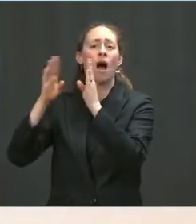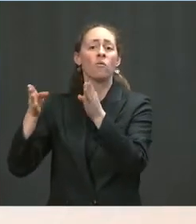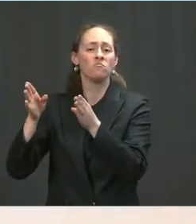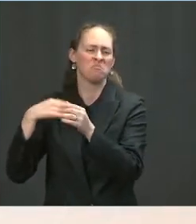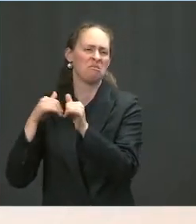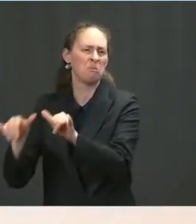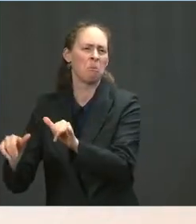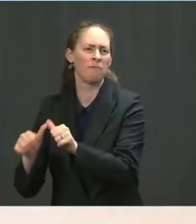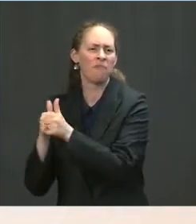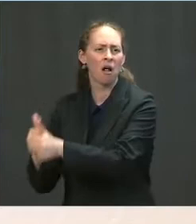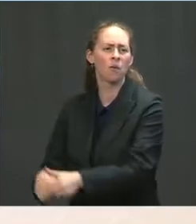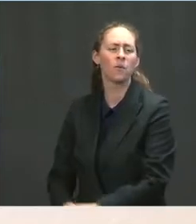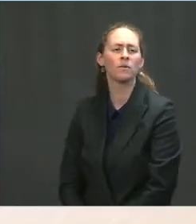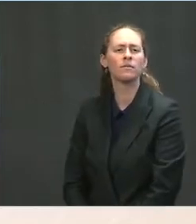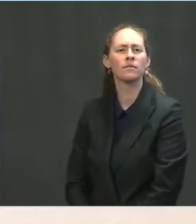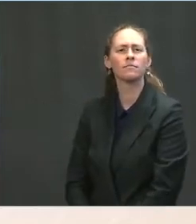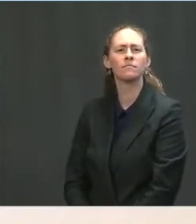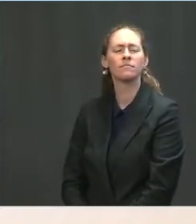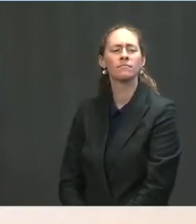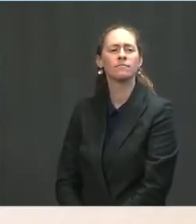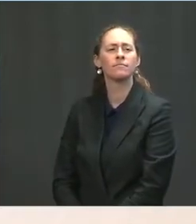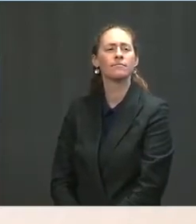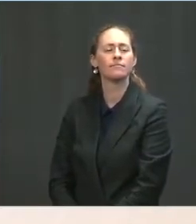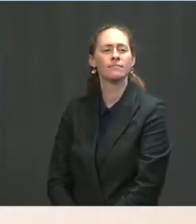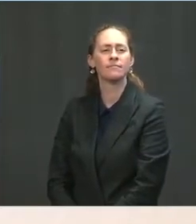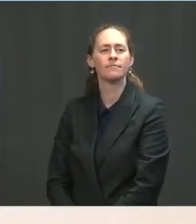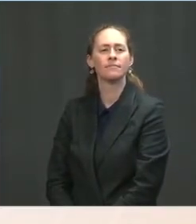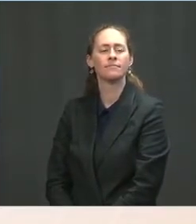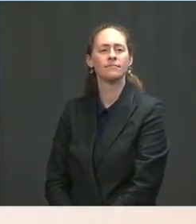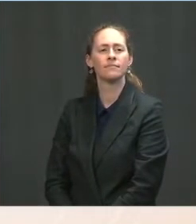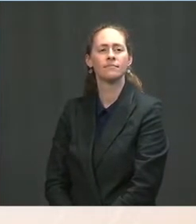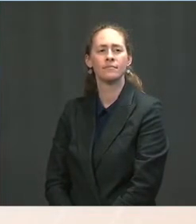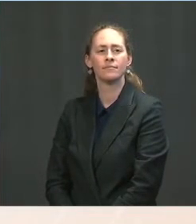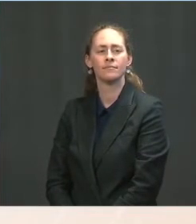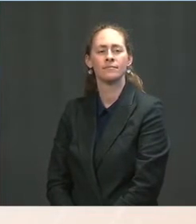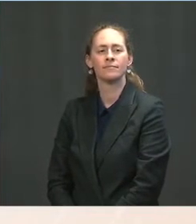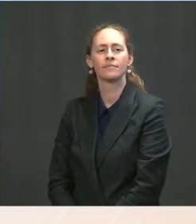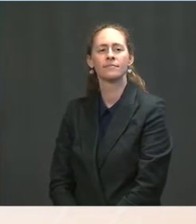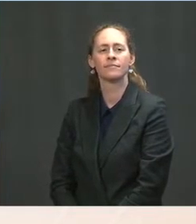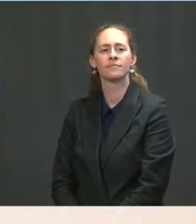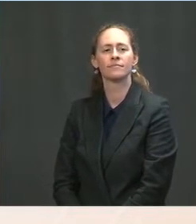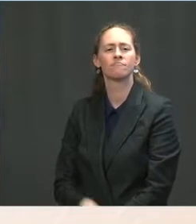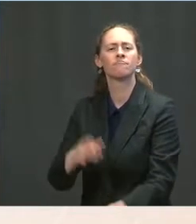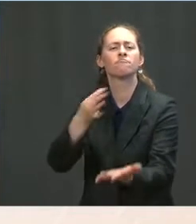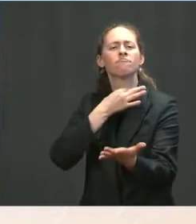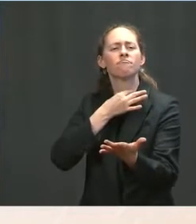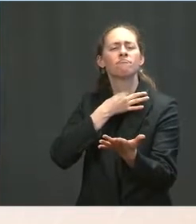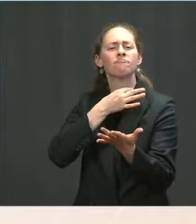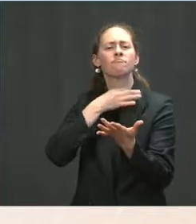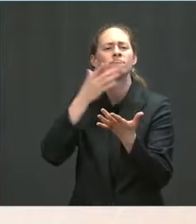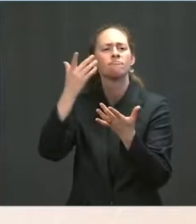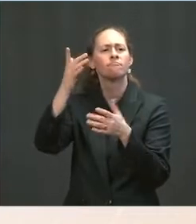for the President. On the eviction moratorium, why did the White House wait until yesterday to